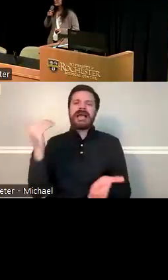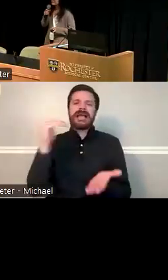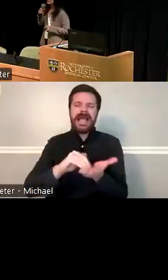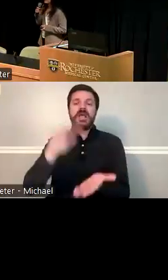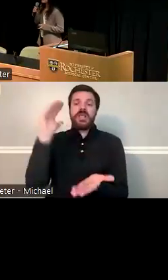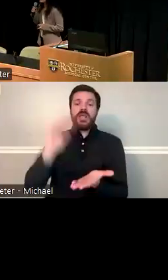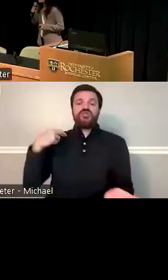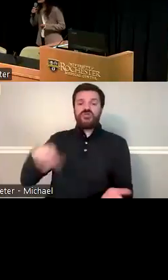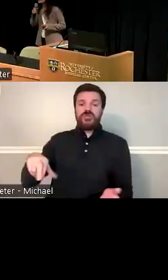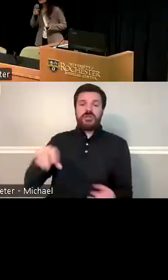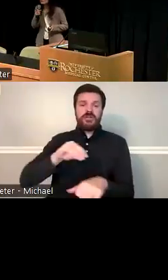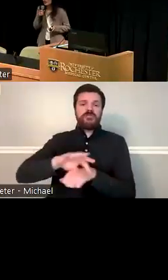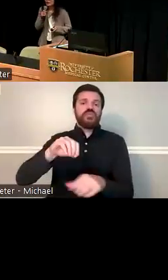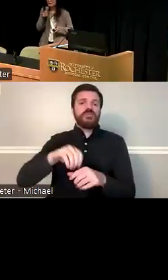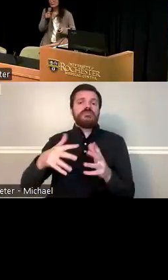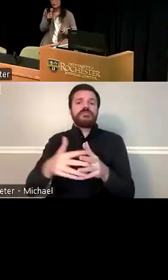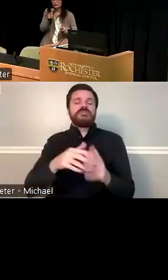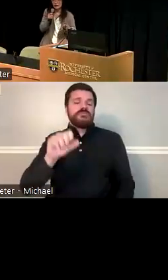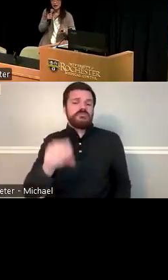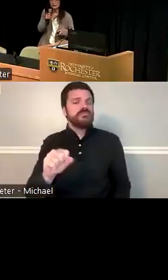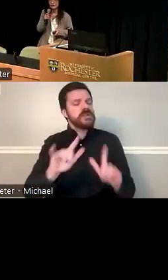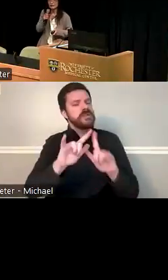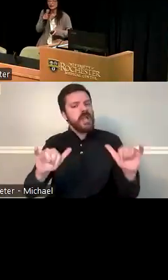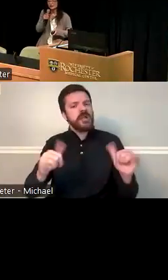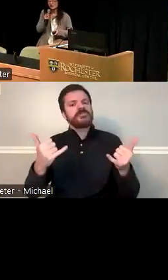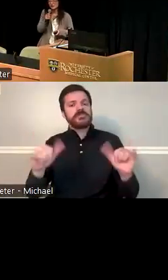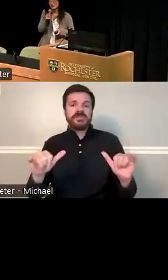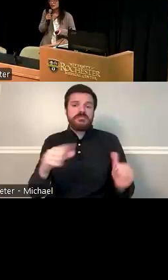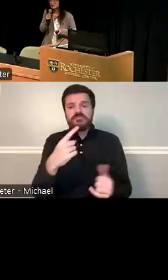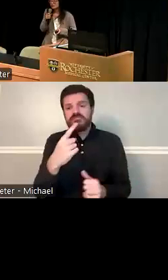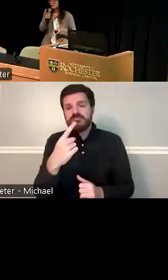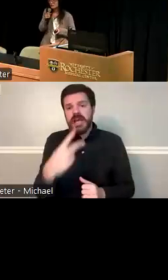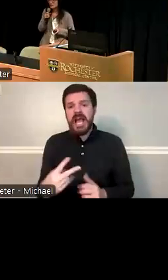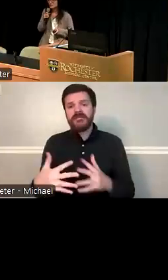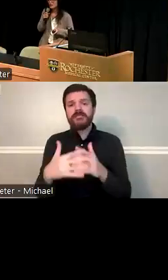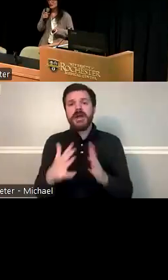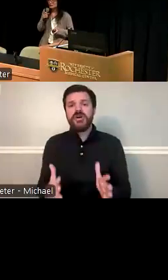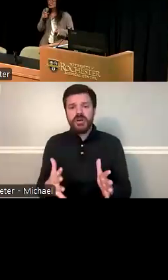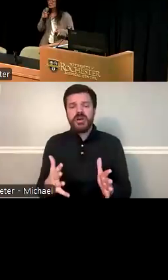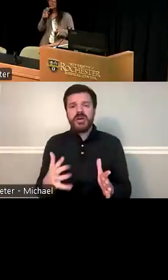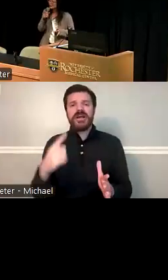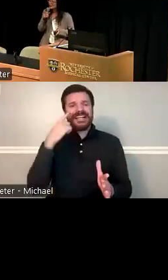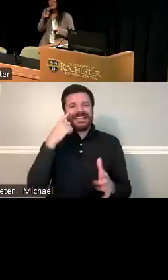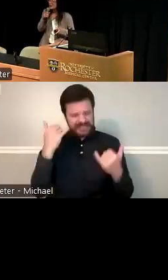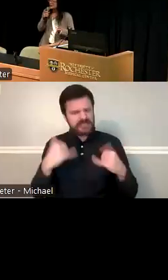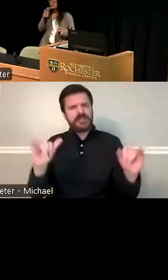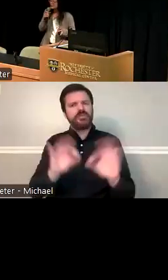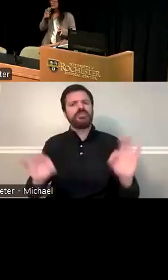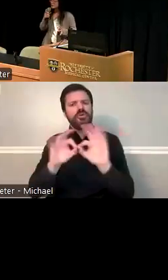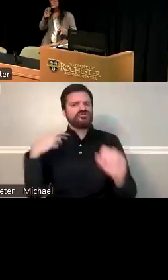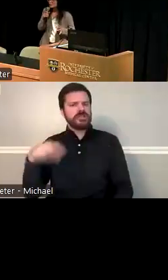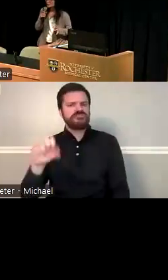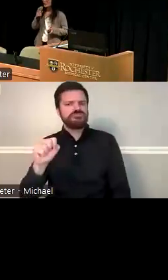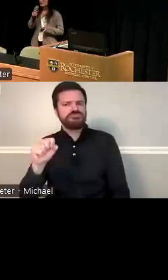America, there are still people, close to half of the Americans, who think that religion is still important, and